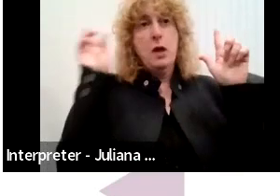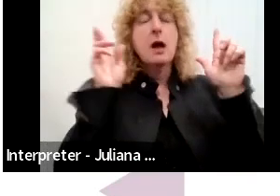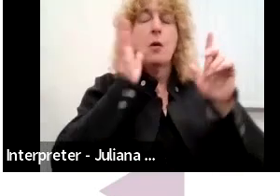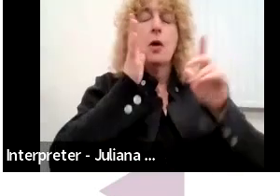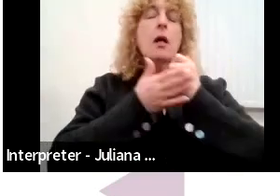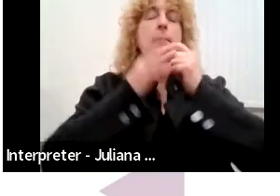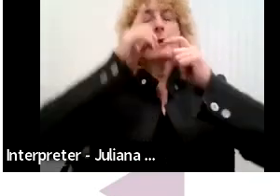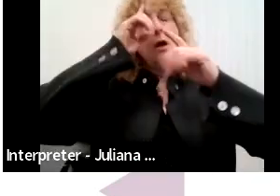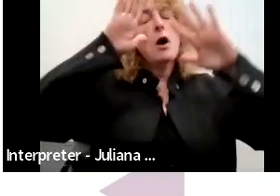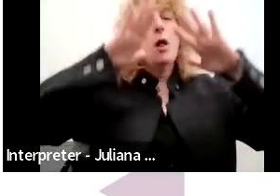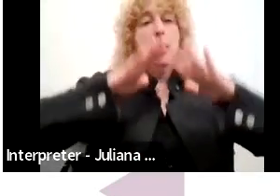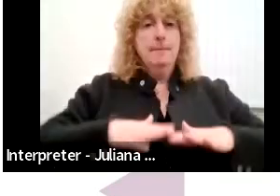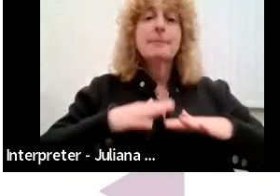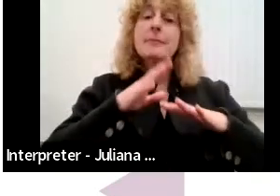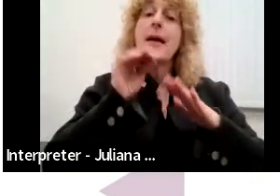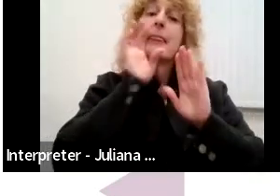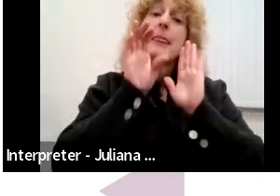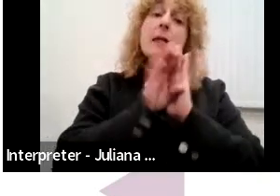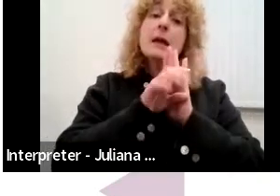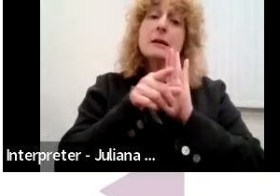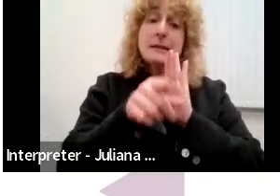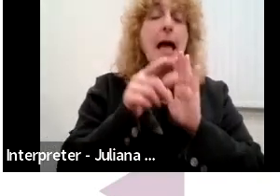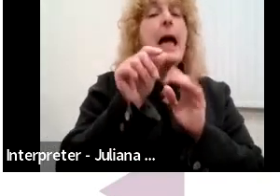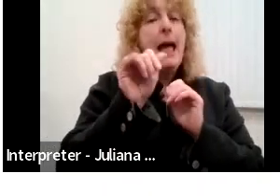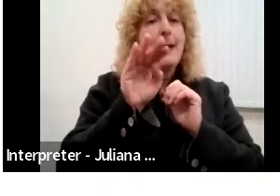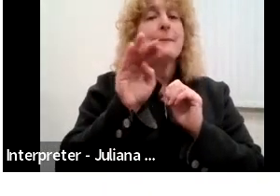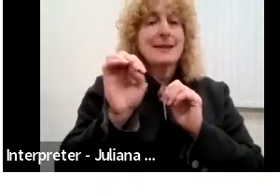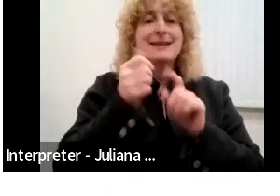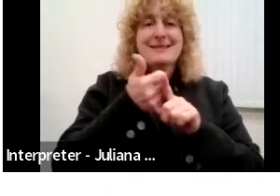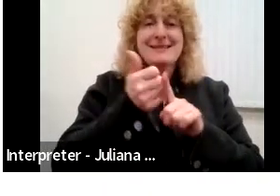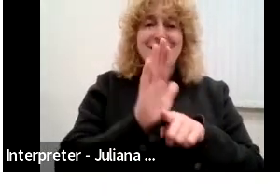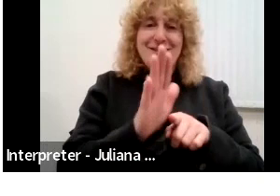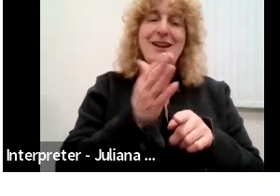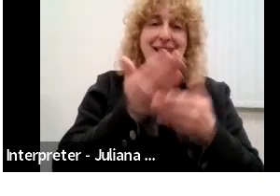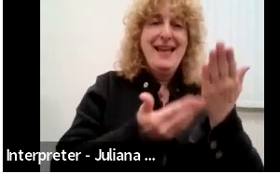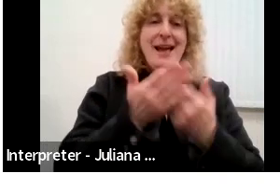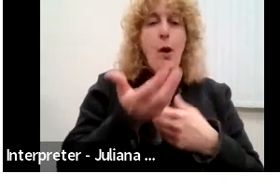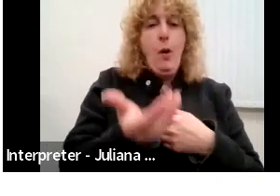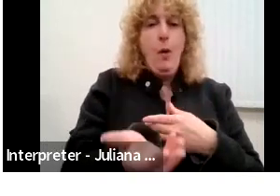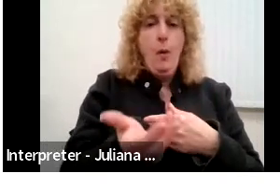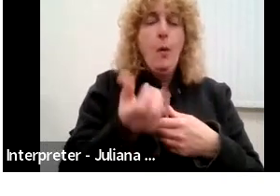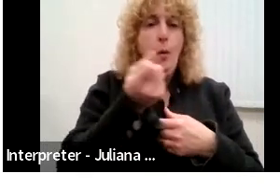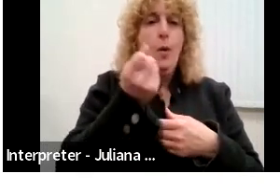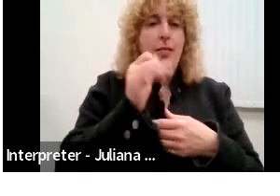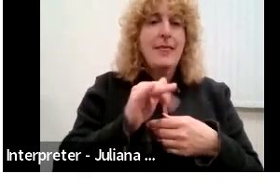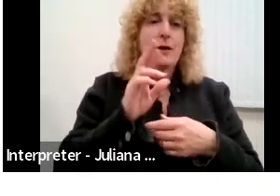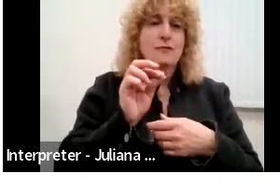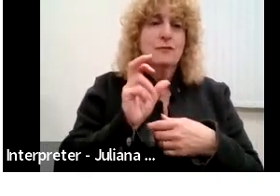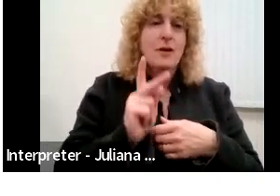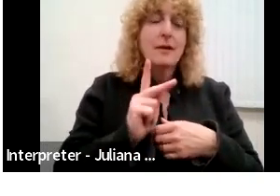And the image on the screen is Amy holding that rock. Yeah, sorry. Yep. That's okay. So assistive technology for